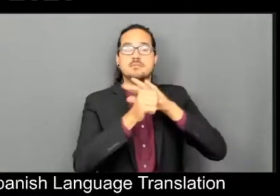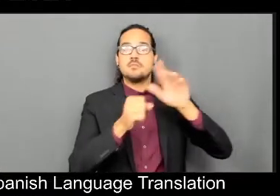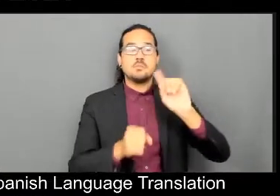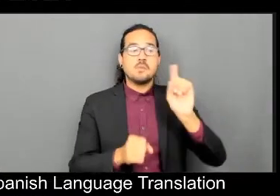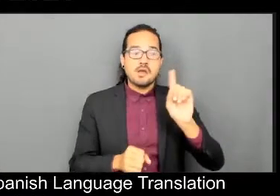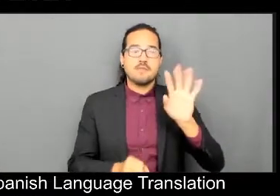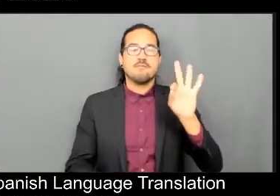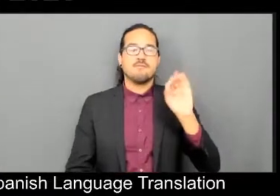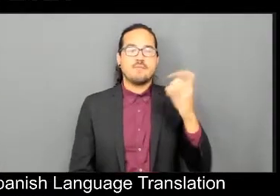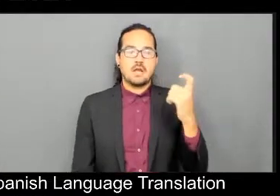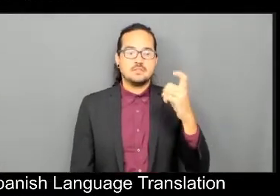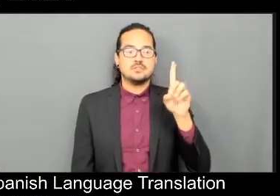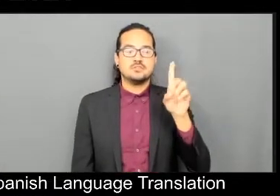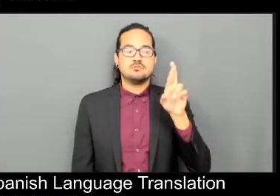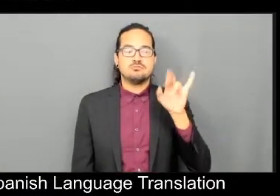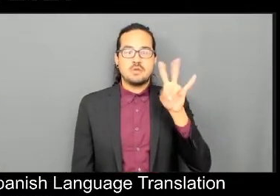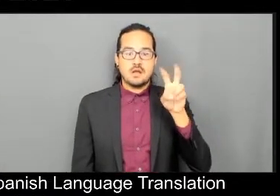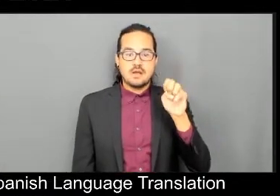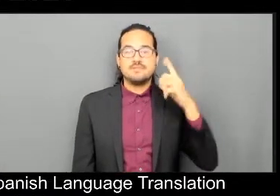Hills.